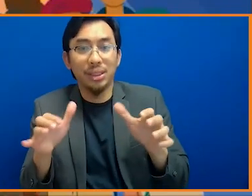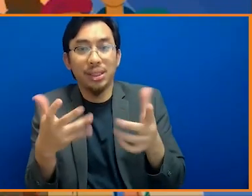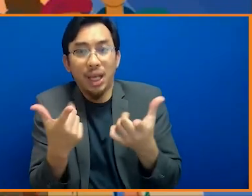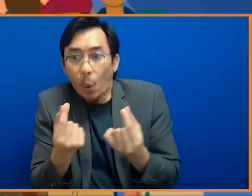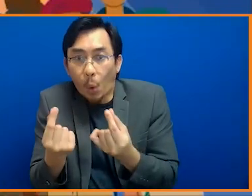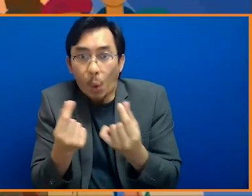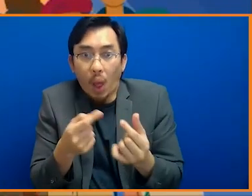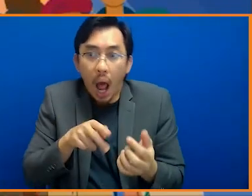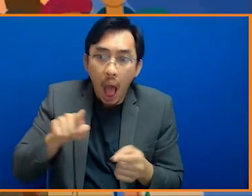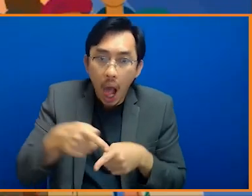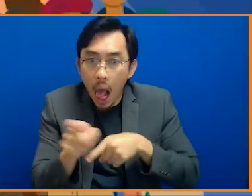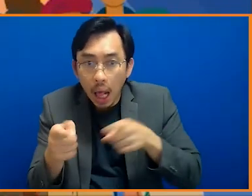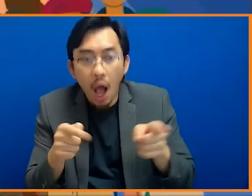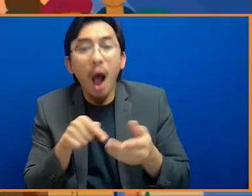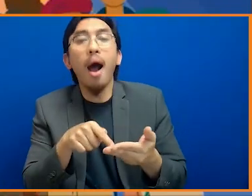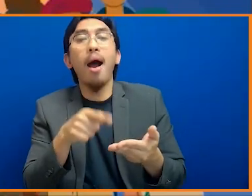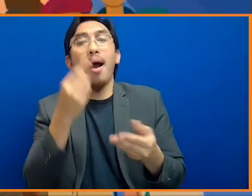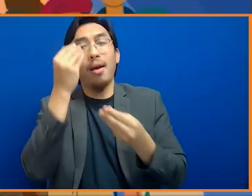that uh,